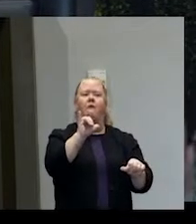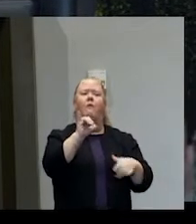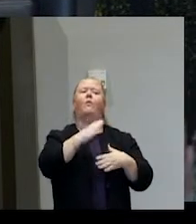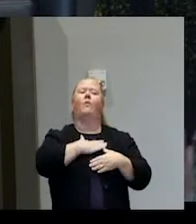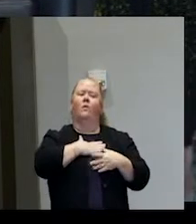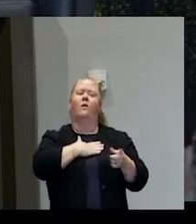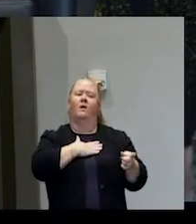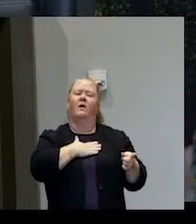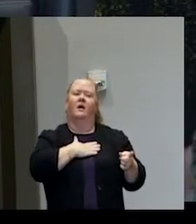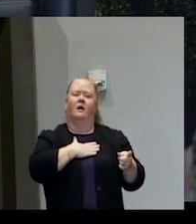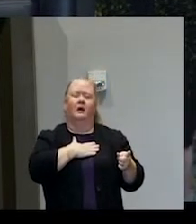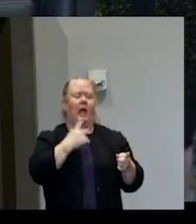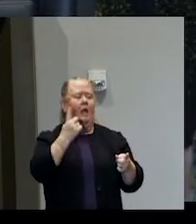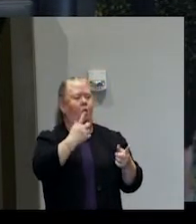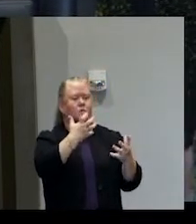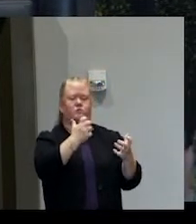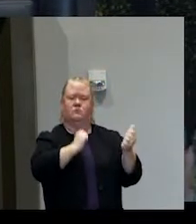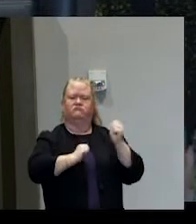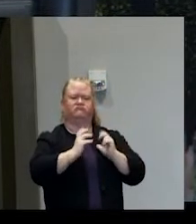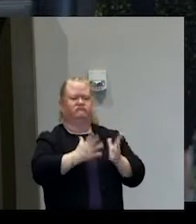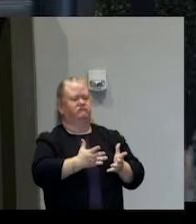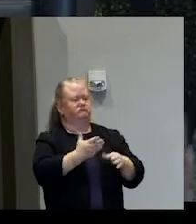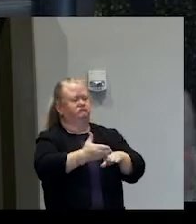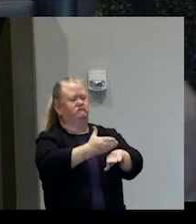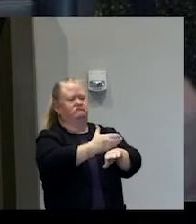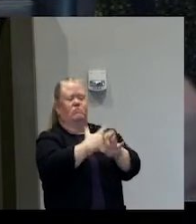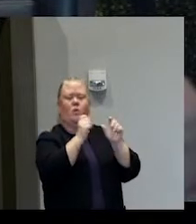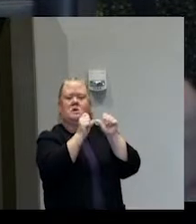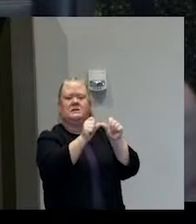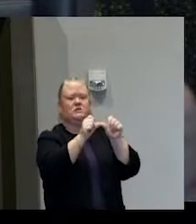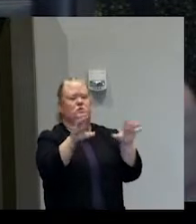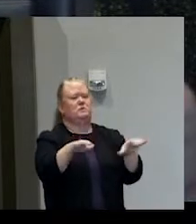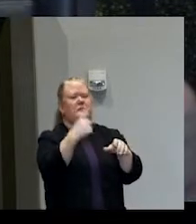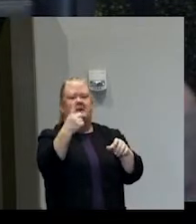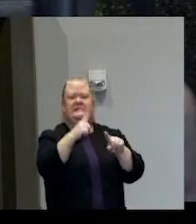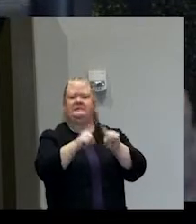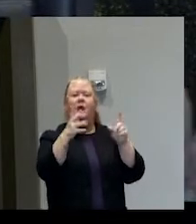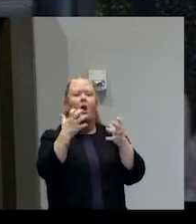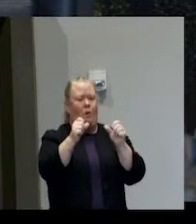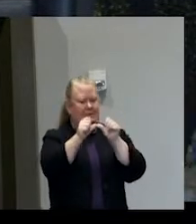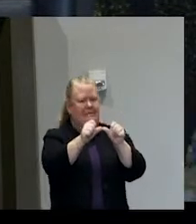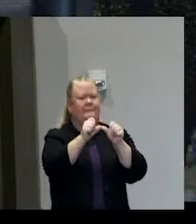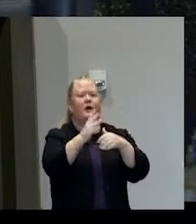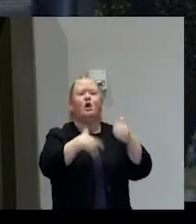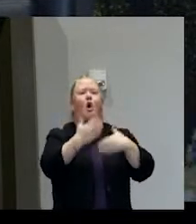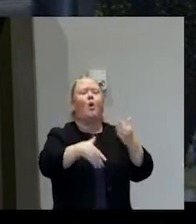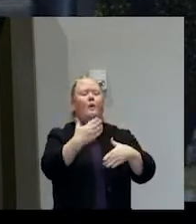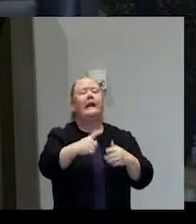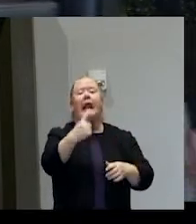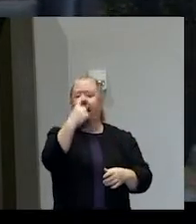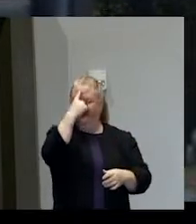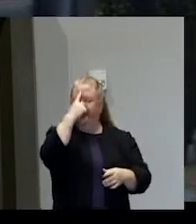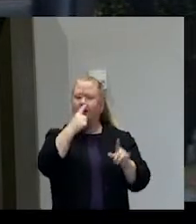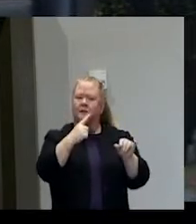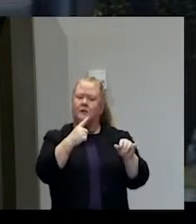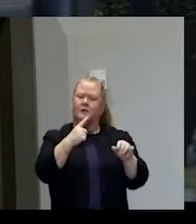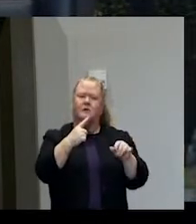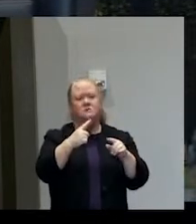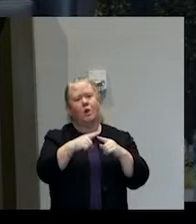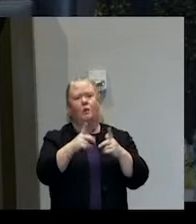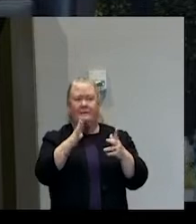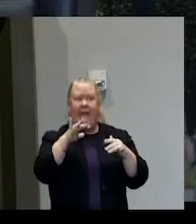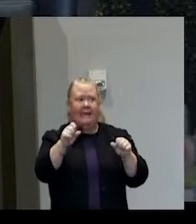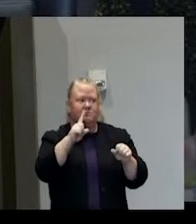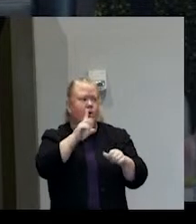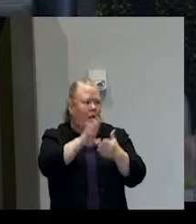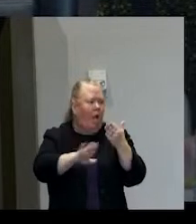that I always want to keep improving at. I always want to do something different. I always want to keep it going. And I think, so it was around college. Yeah, around